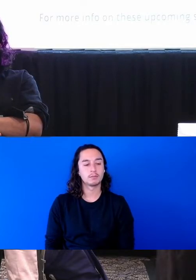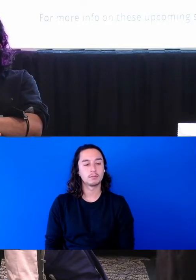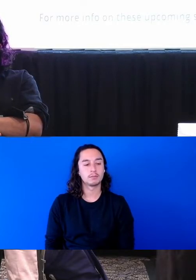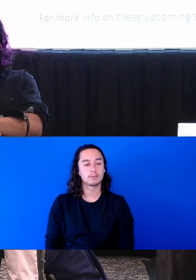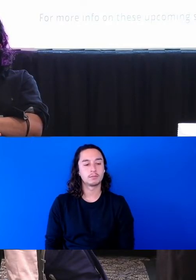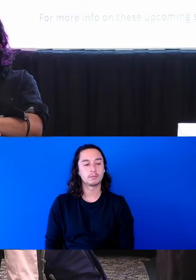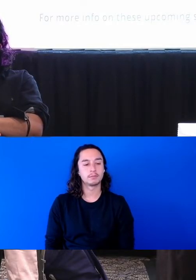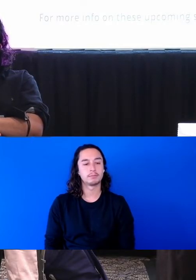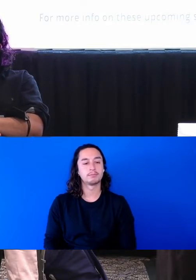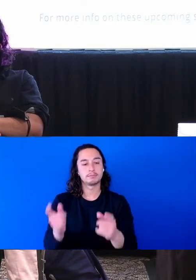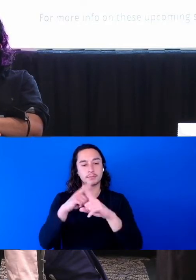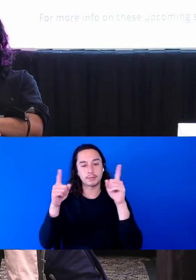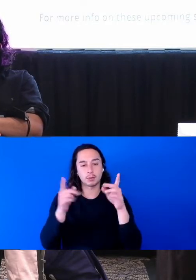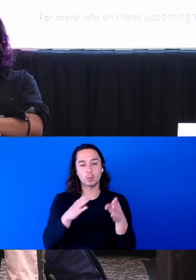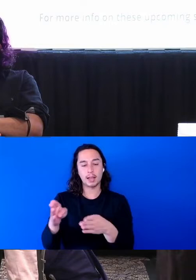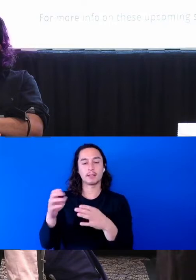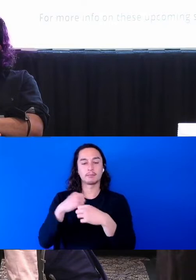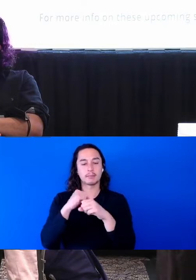to me.